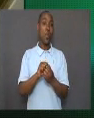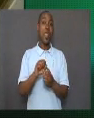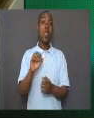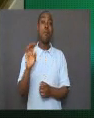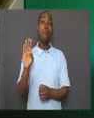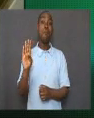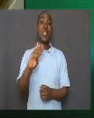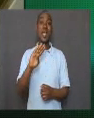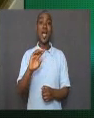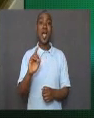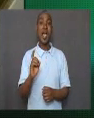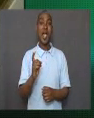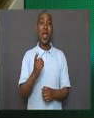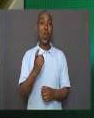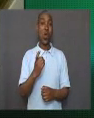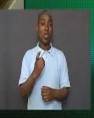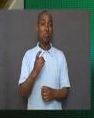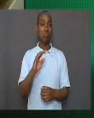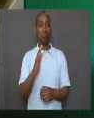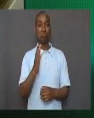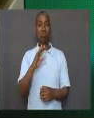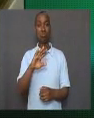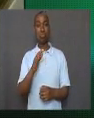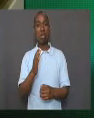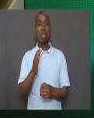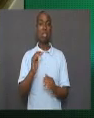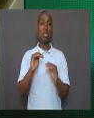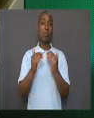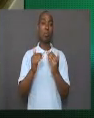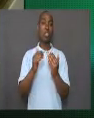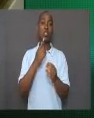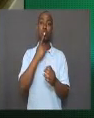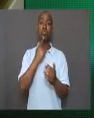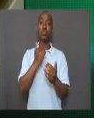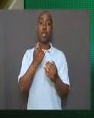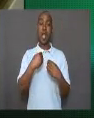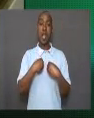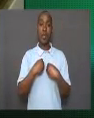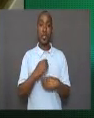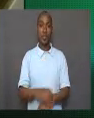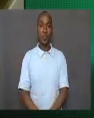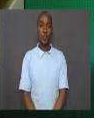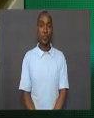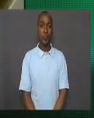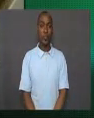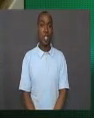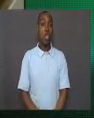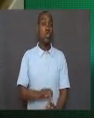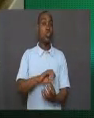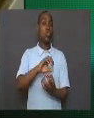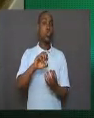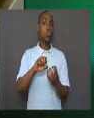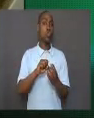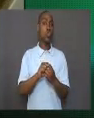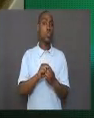yellow, there is a medium concentration of sugar. If the solution